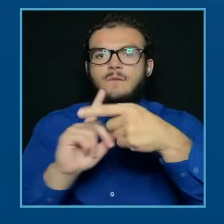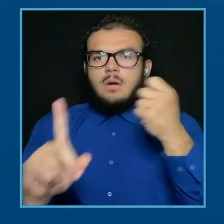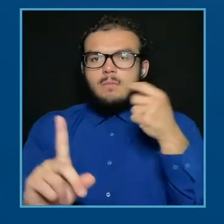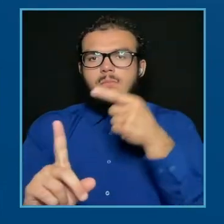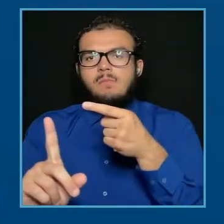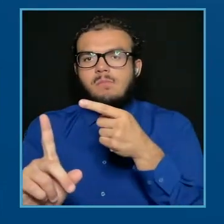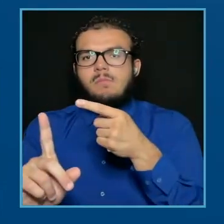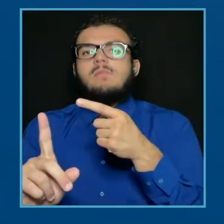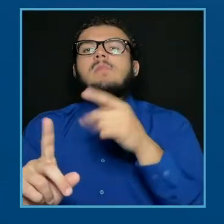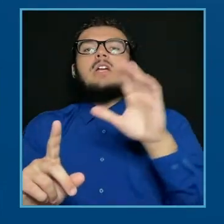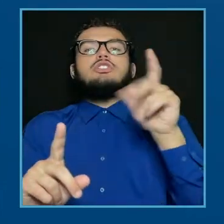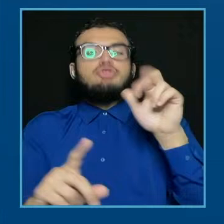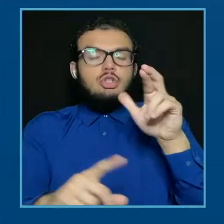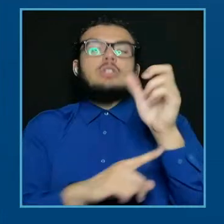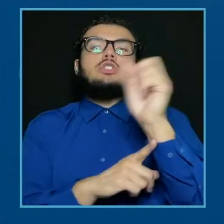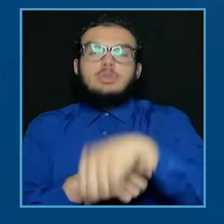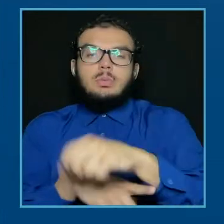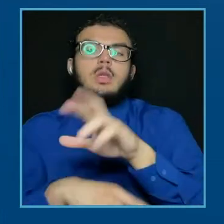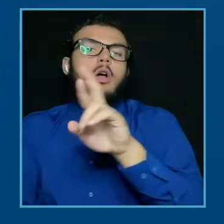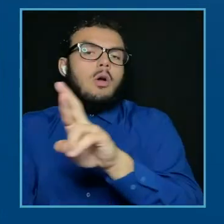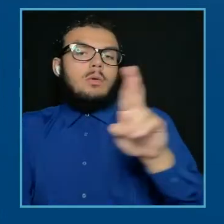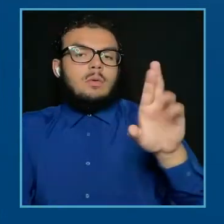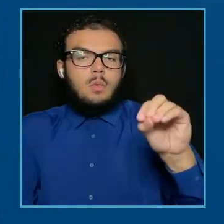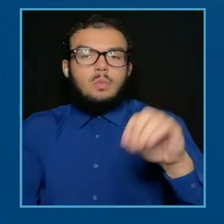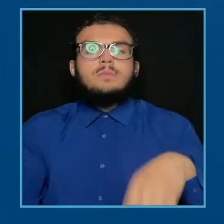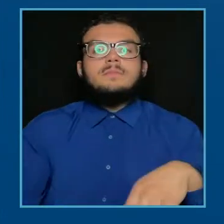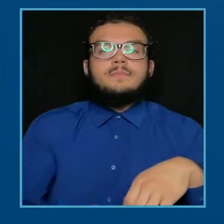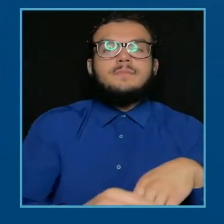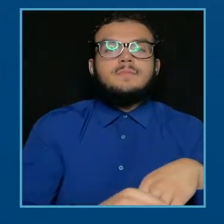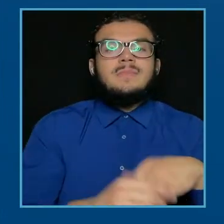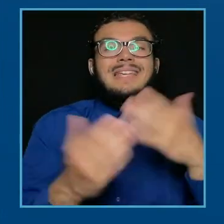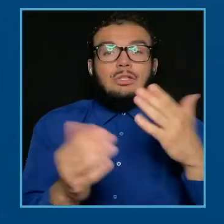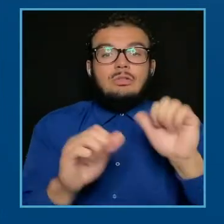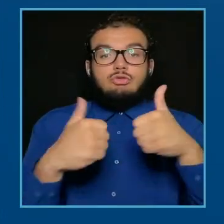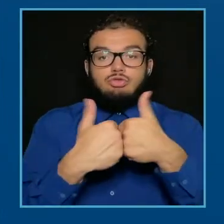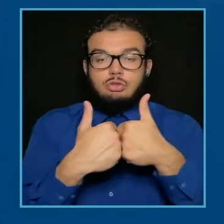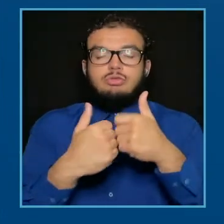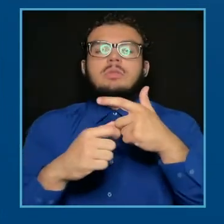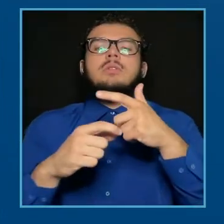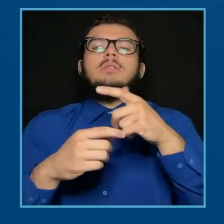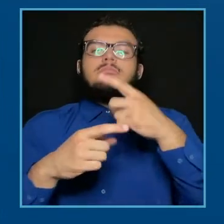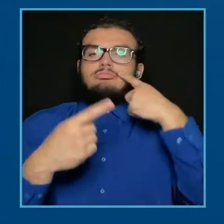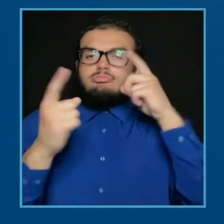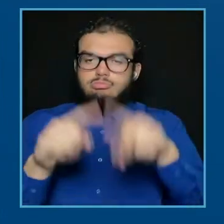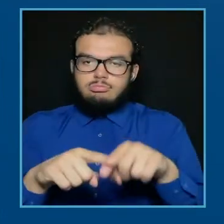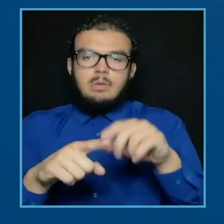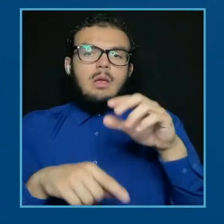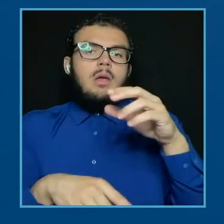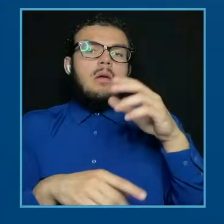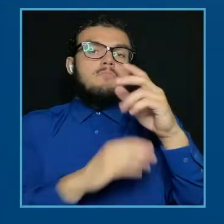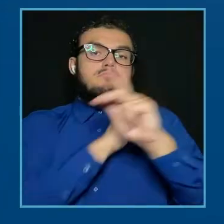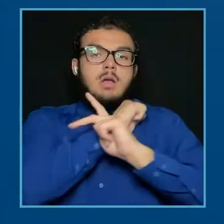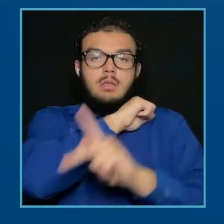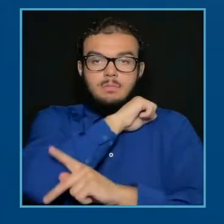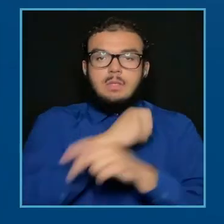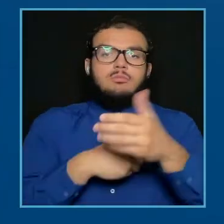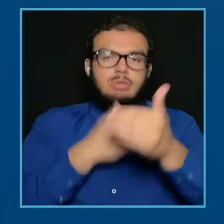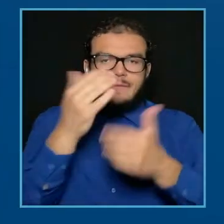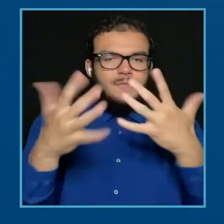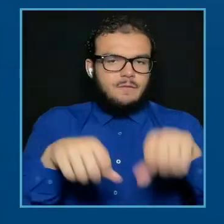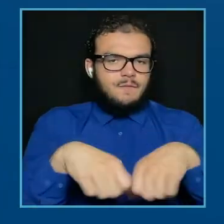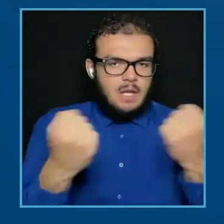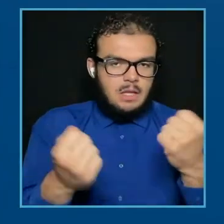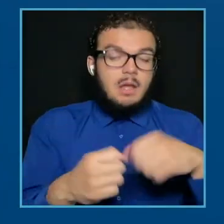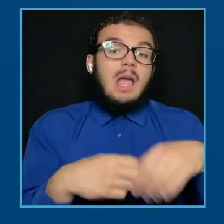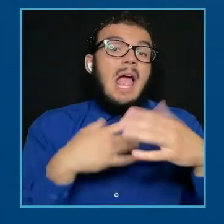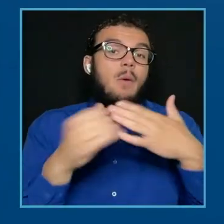The charter supersedes the Roberts Rules of Order. Here, the challenge contends that parliamentary procedures were violated. However, the